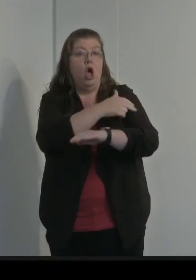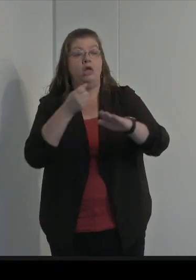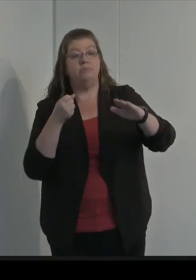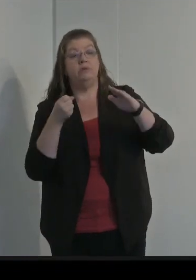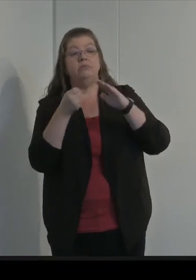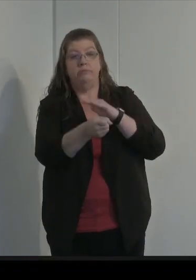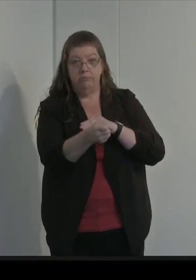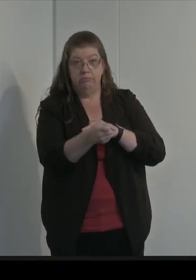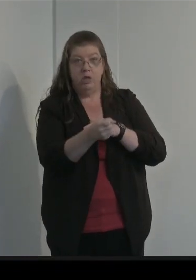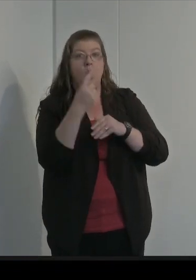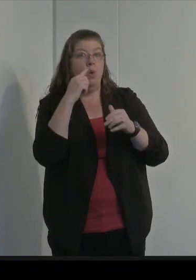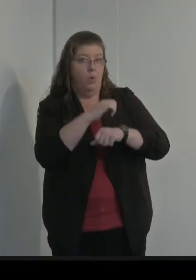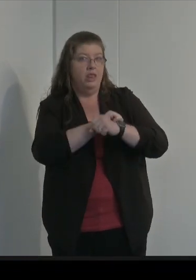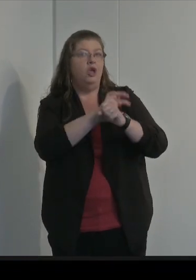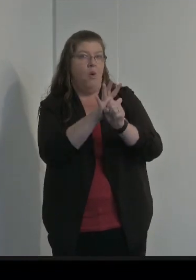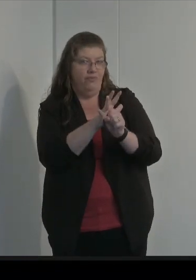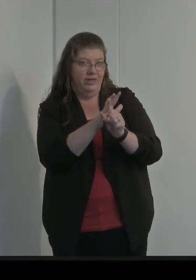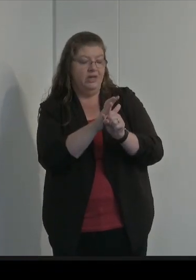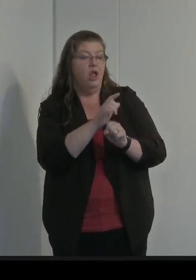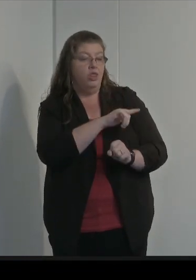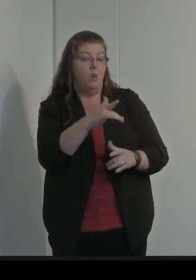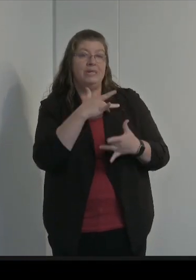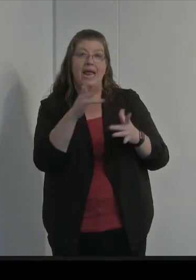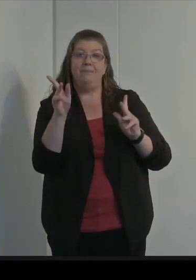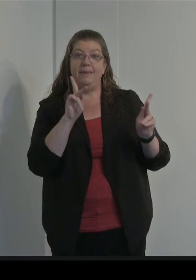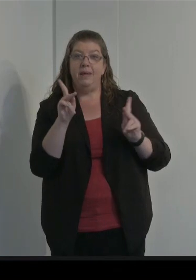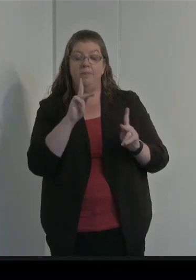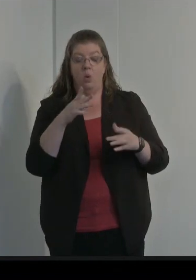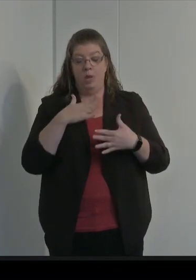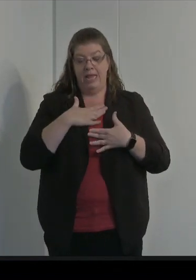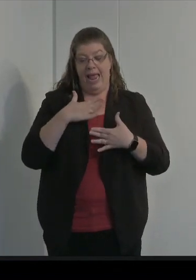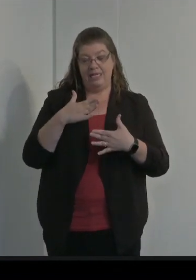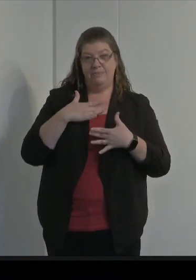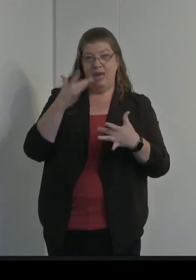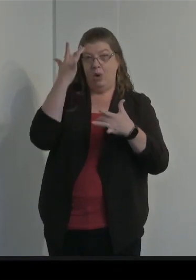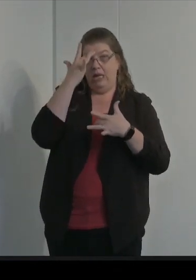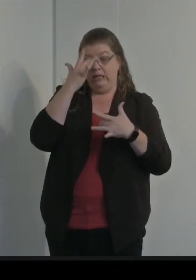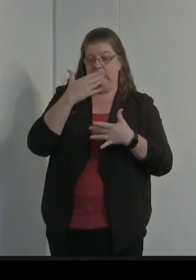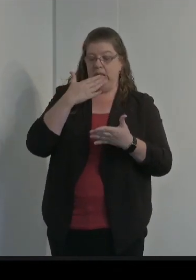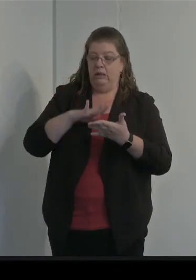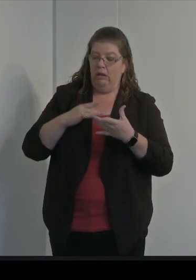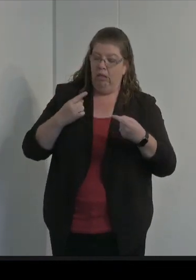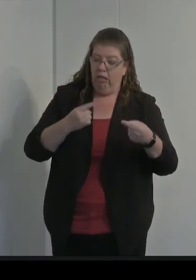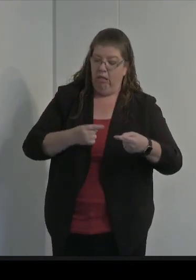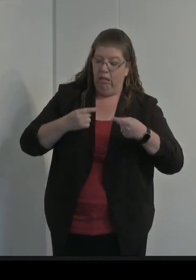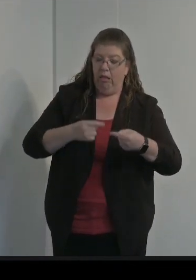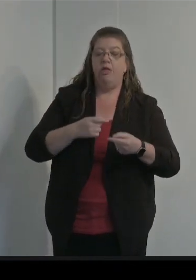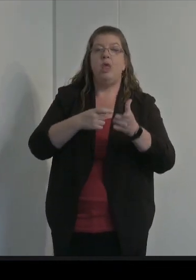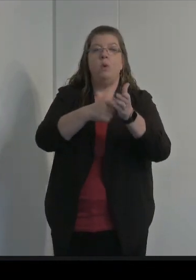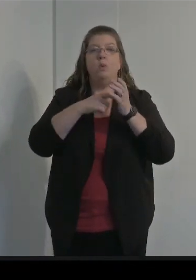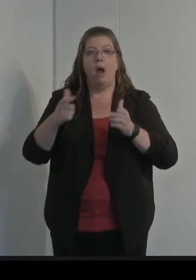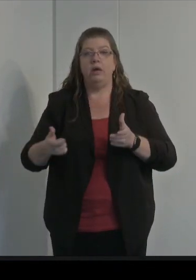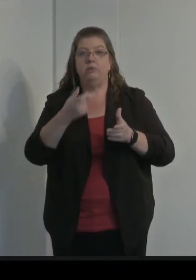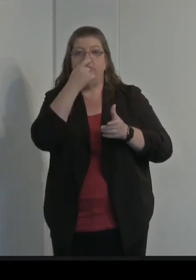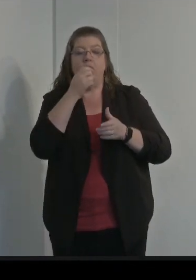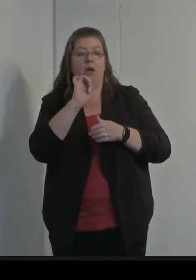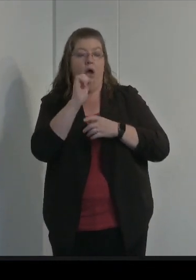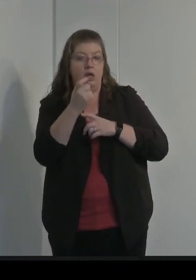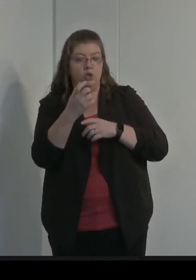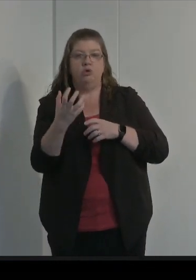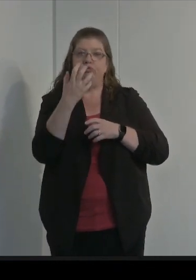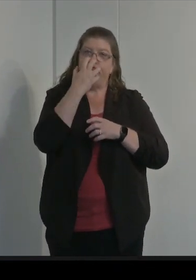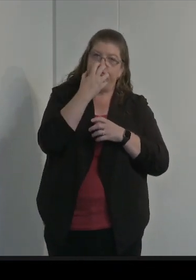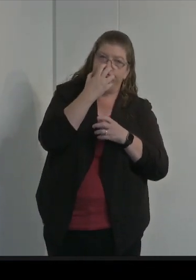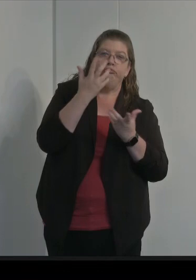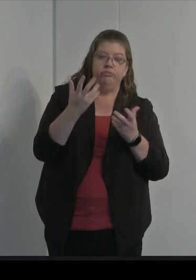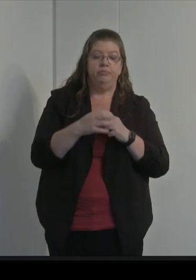COVID. And those are typically people that have respiratory illness that is so bad that they require supplemental oxygen. When they